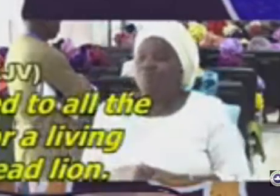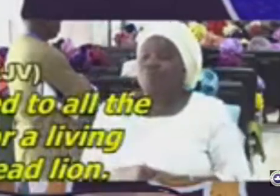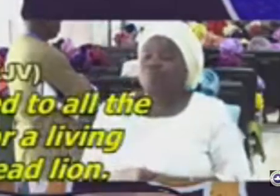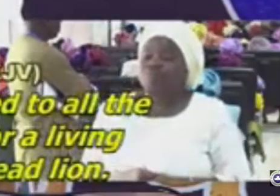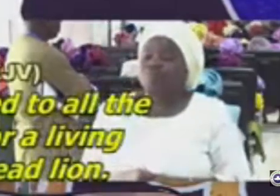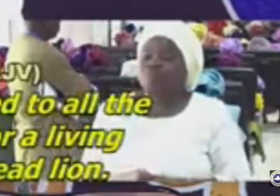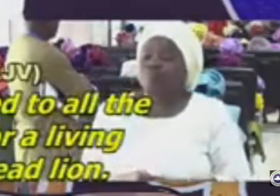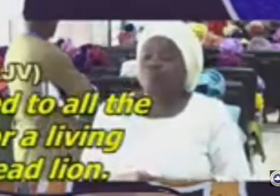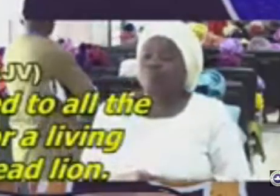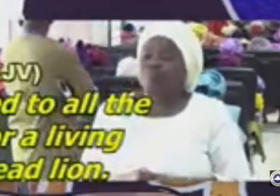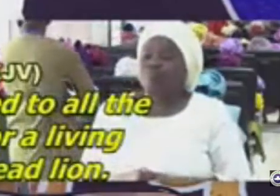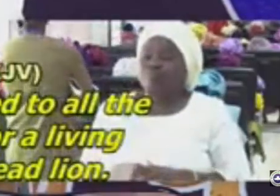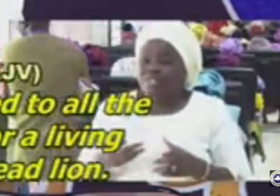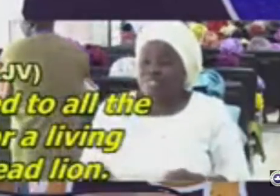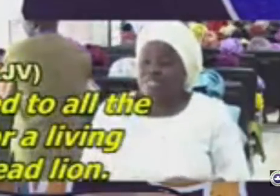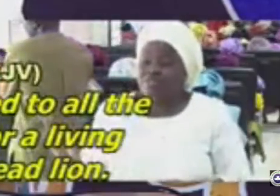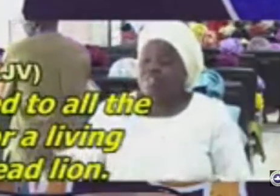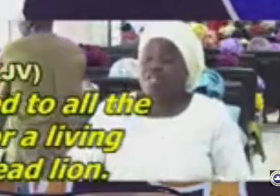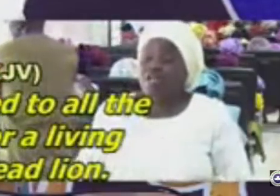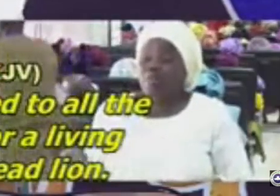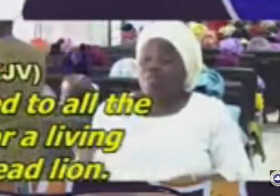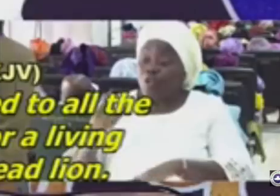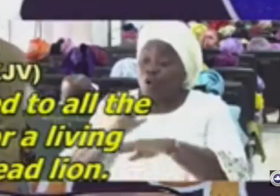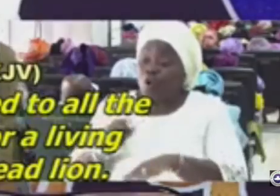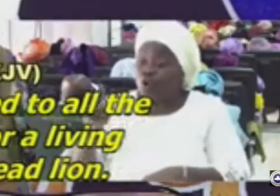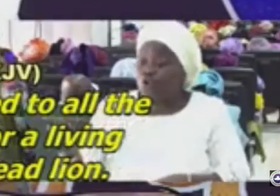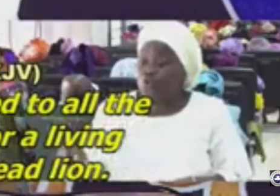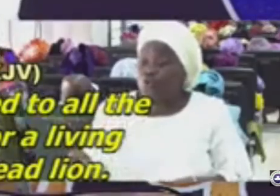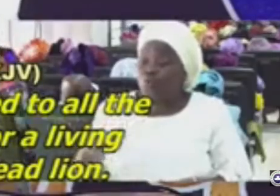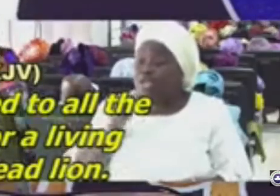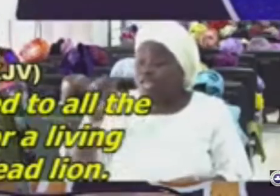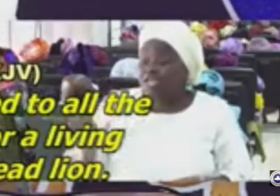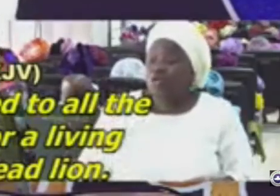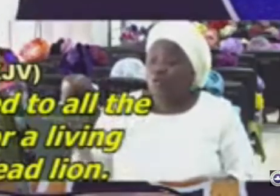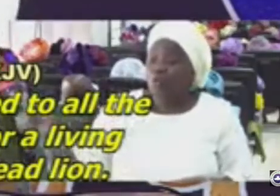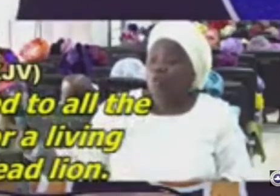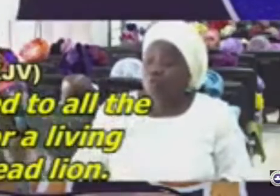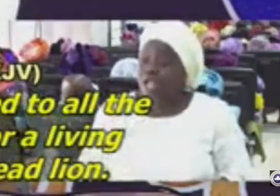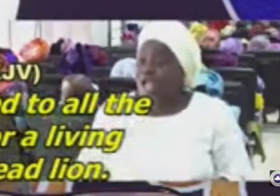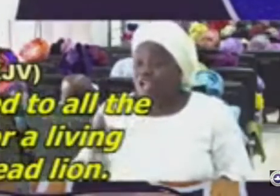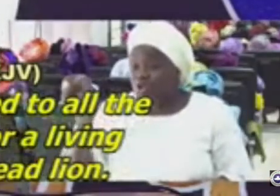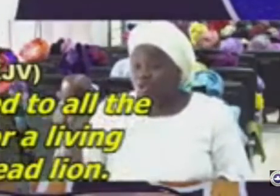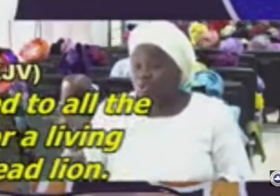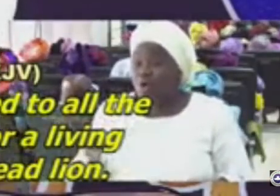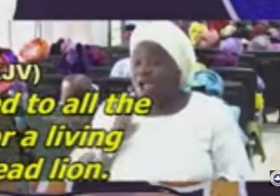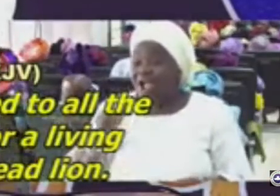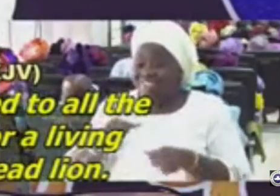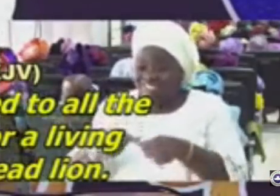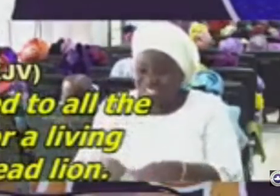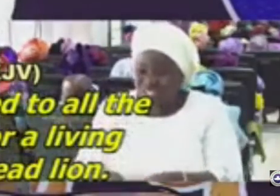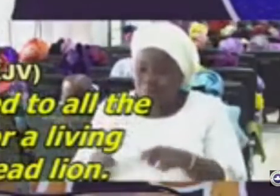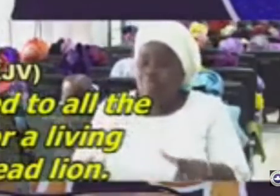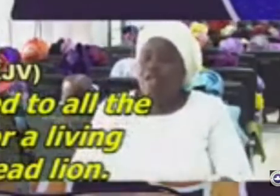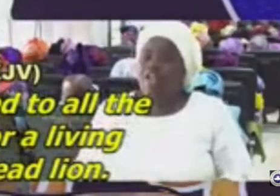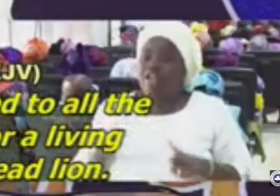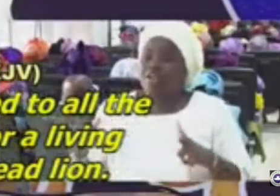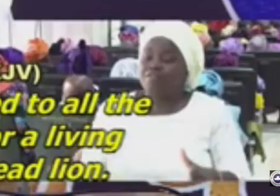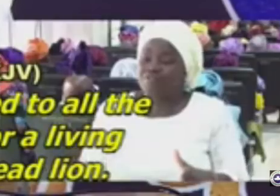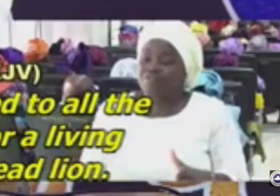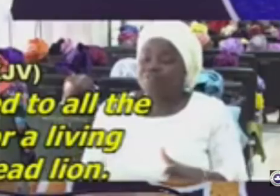they call you a dog and you are still alive, say, thank you very much. I agree that I'm a dog, but